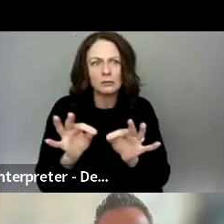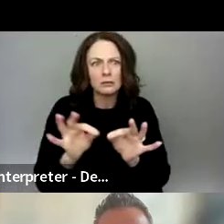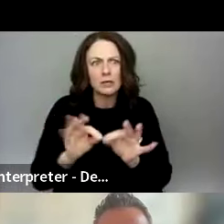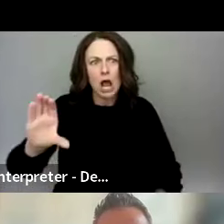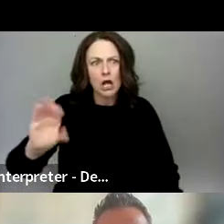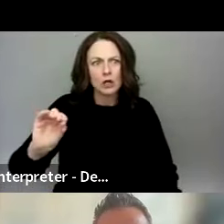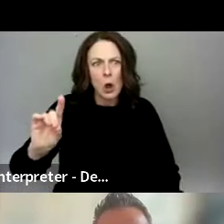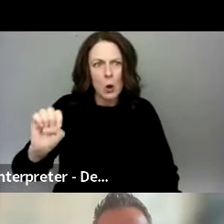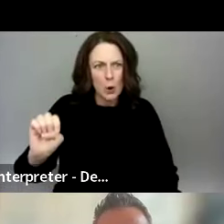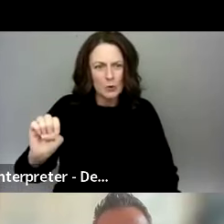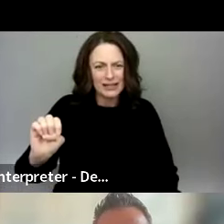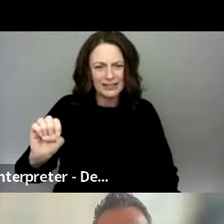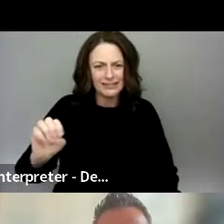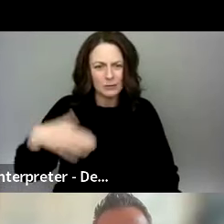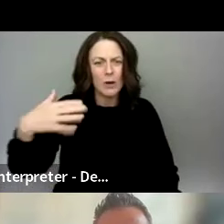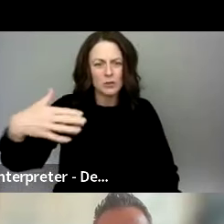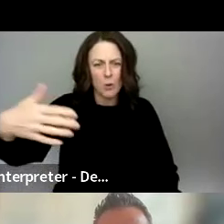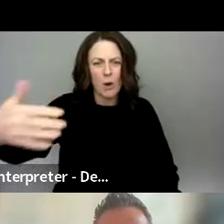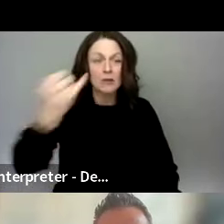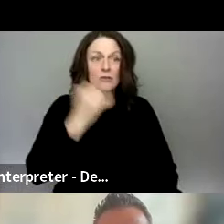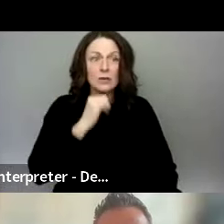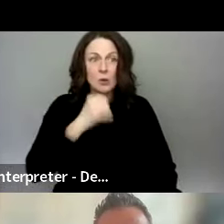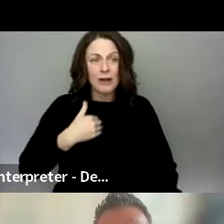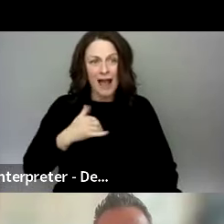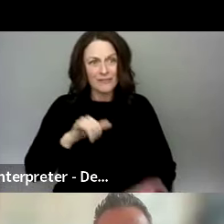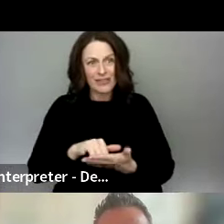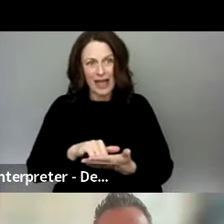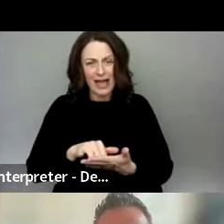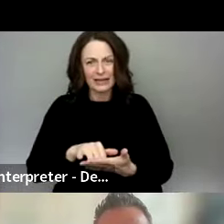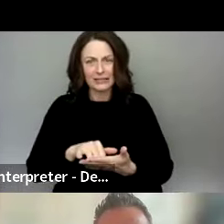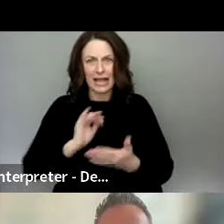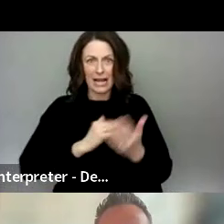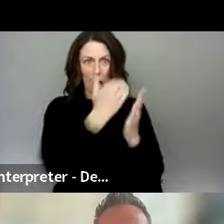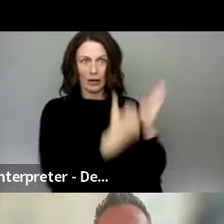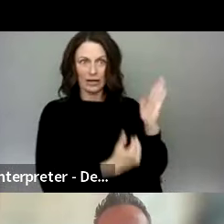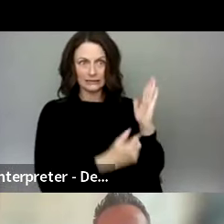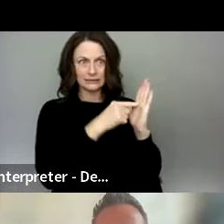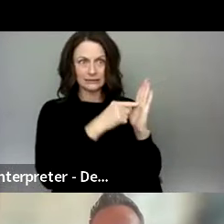time to time. And so if we don't have that in our list of